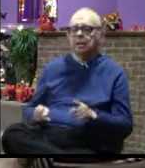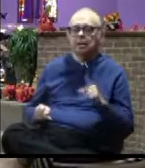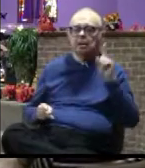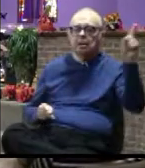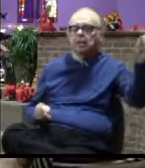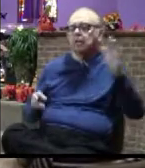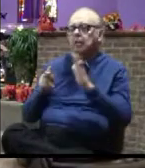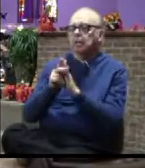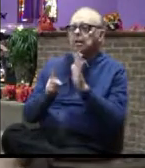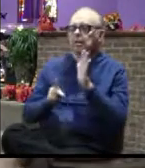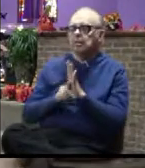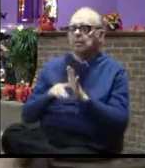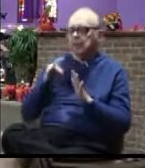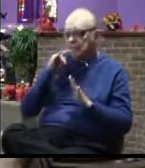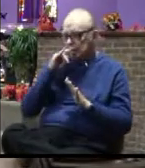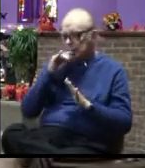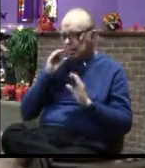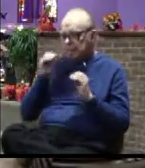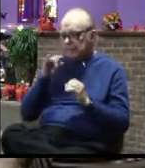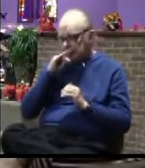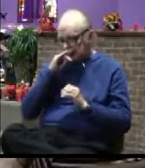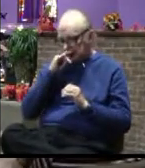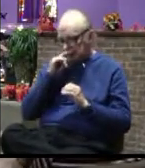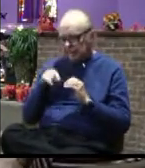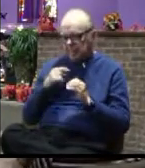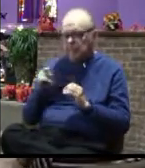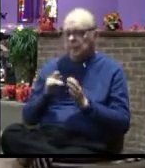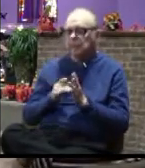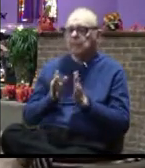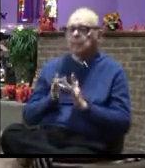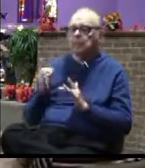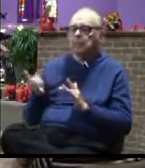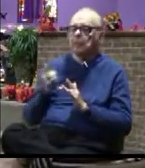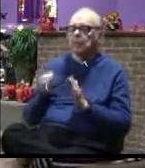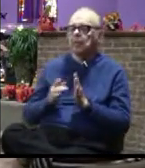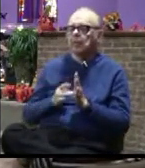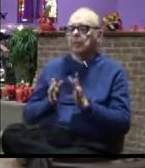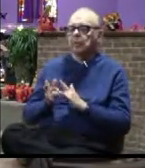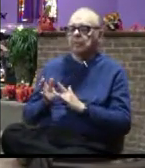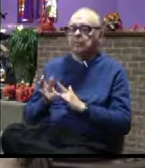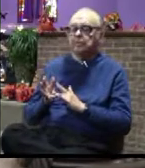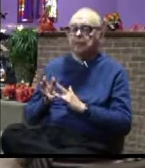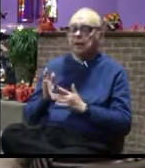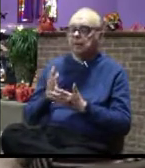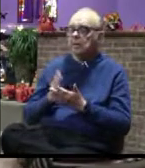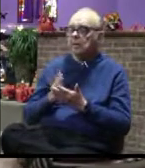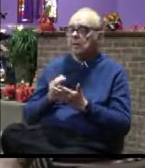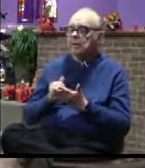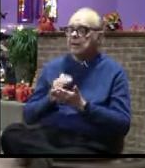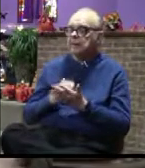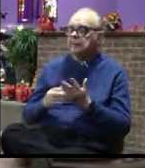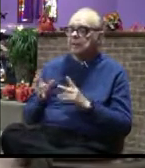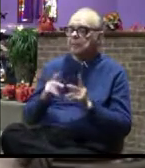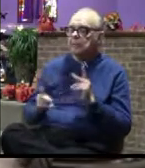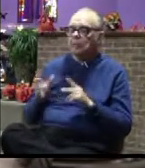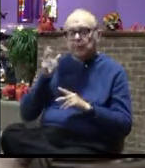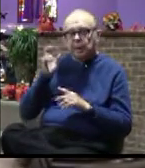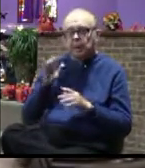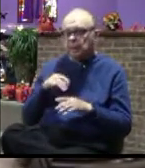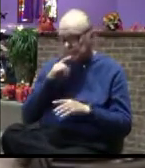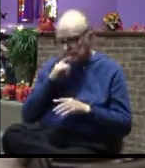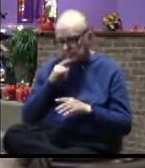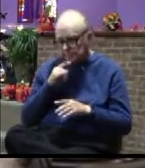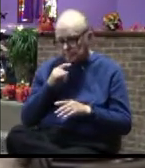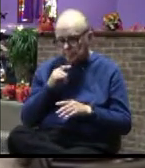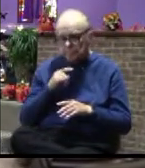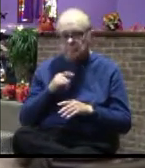somebody back there teaching those little kids about Jesus and guess what that's the only Jesus some of them will ever hear and guess